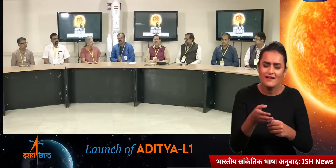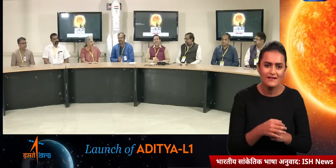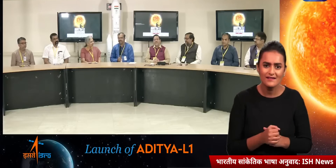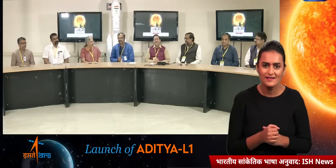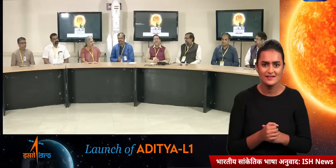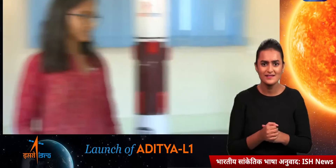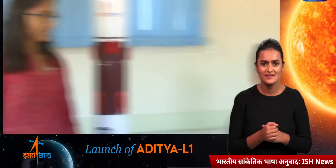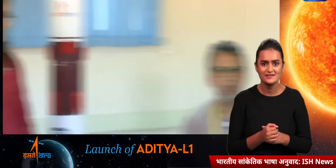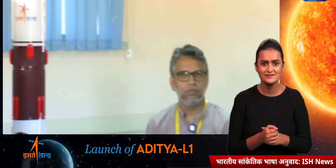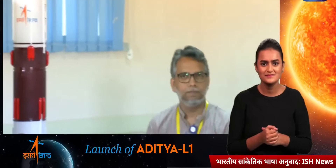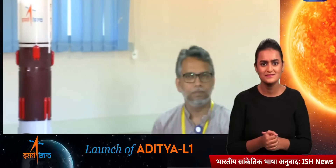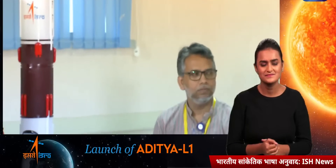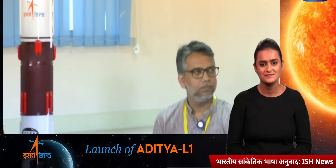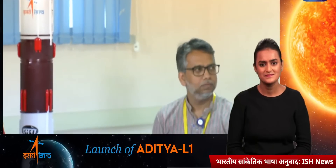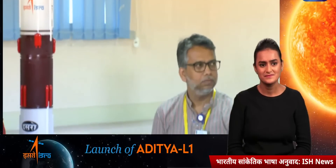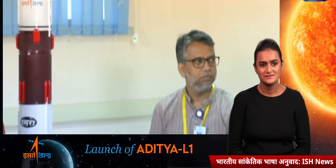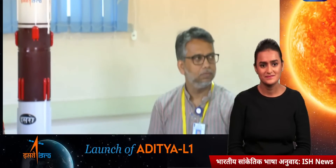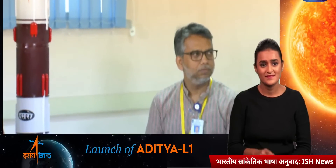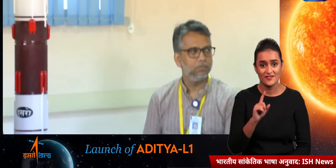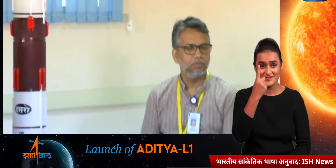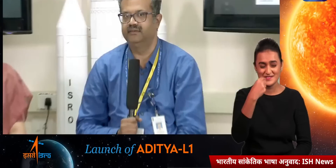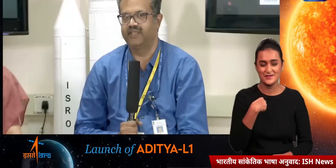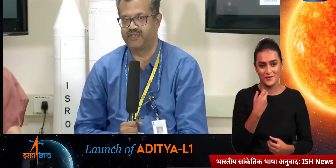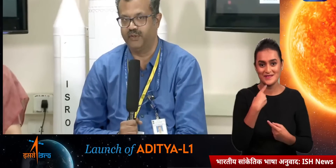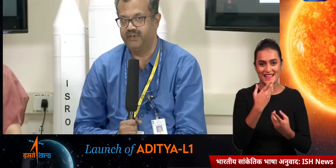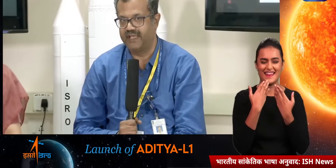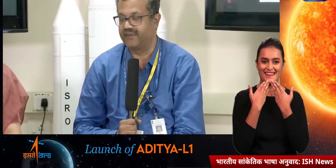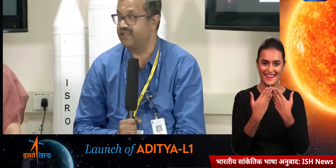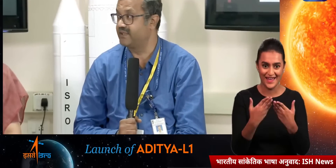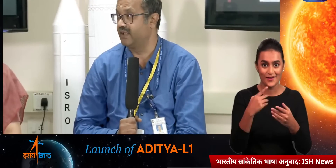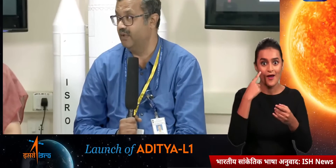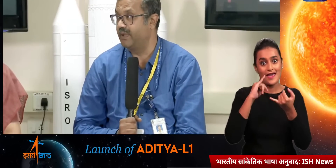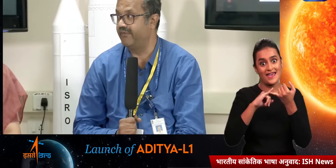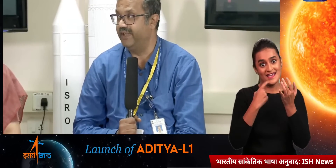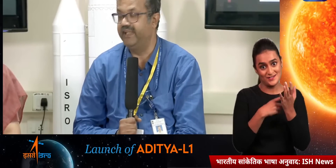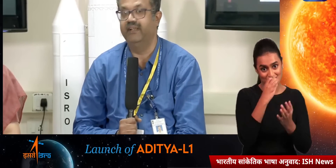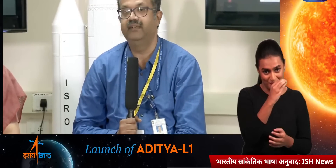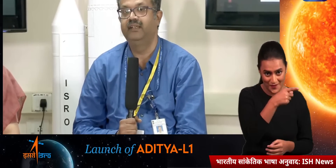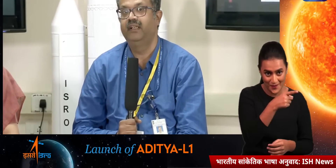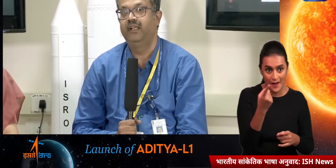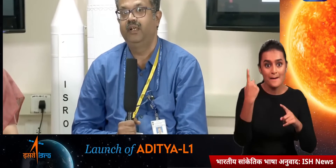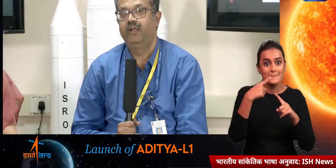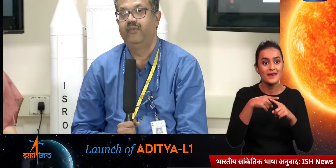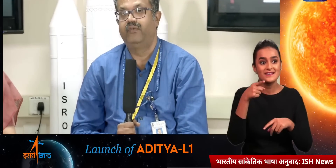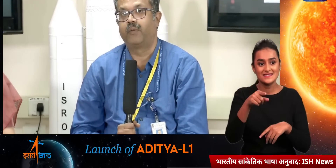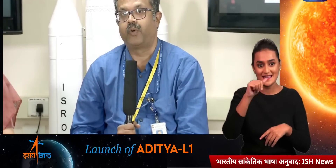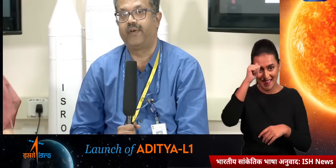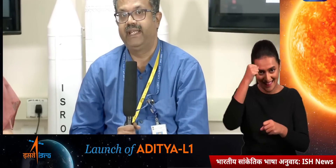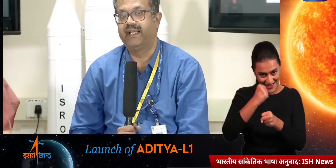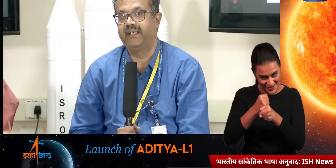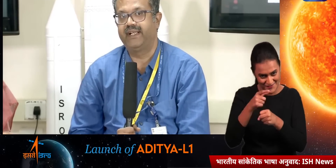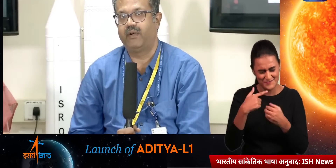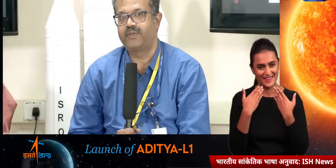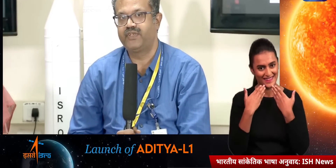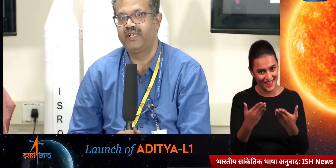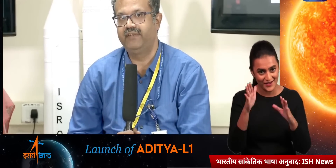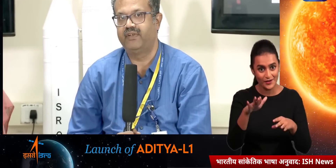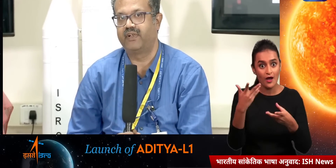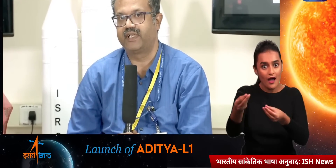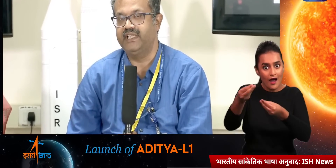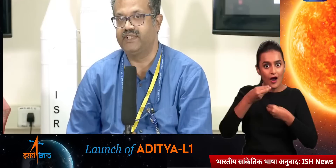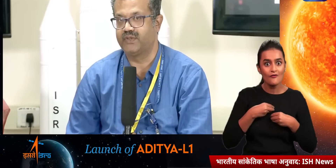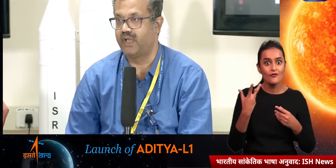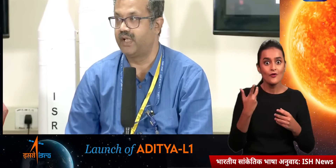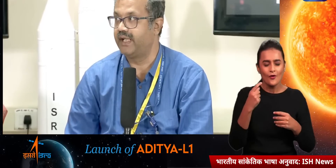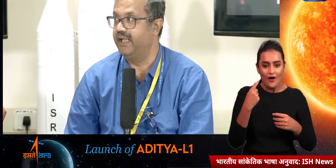Thanks a lot. First of all, let me thank ISRO as well as the Government of India for providing a great opportunity